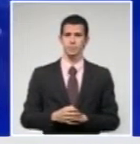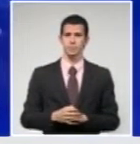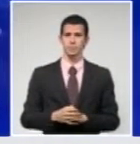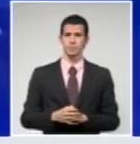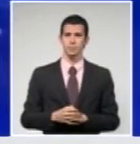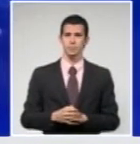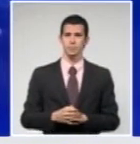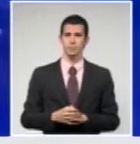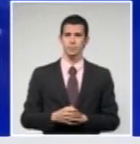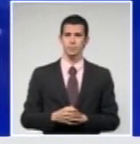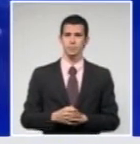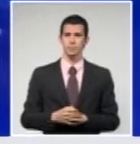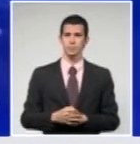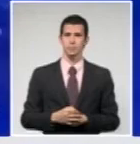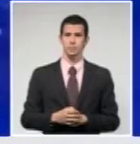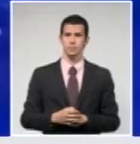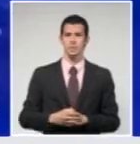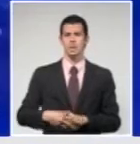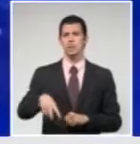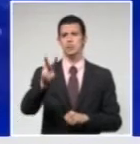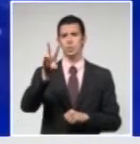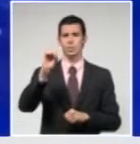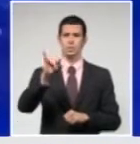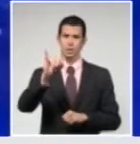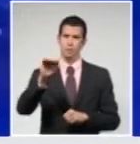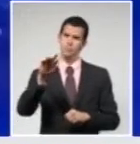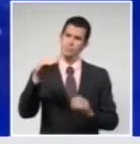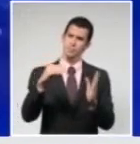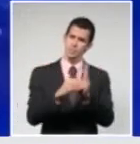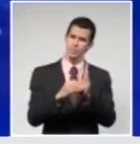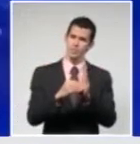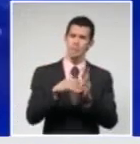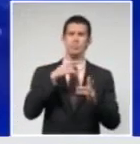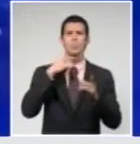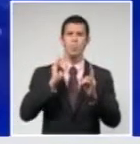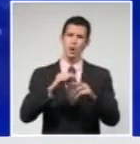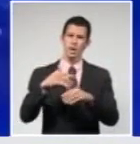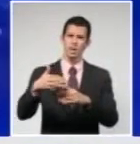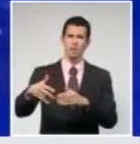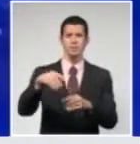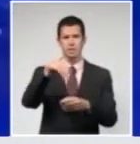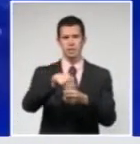148,953 fatalities. In fourth place comes Russia with